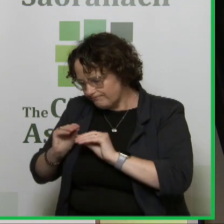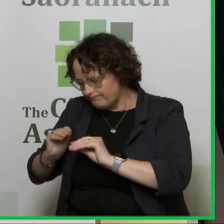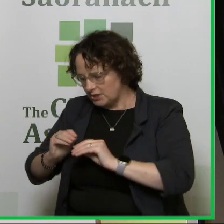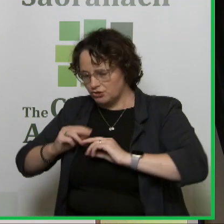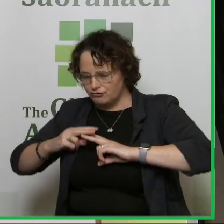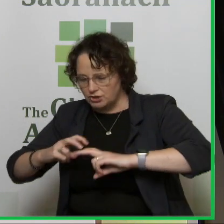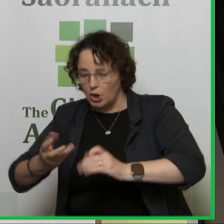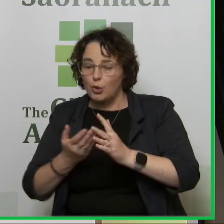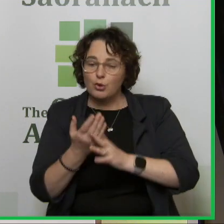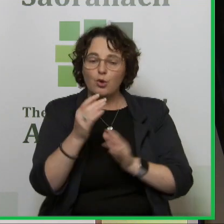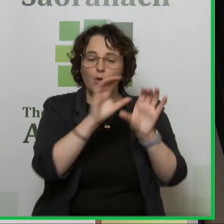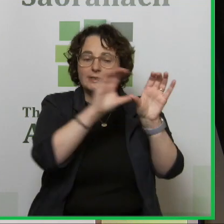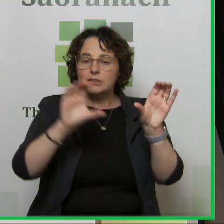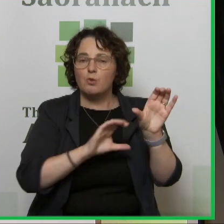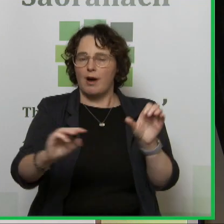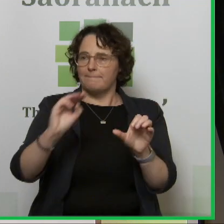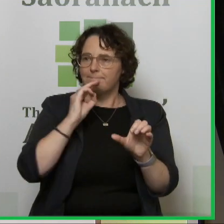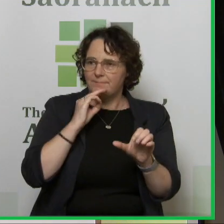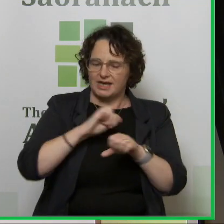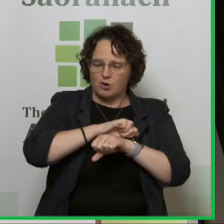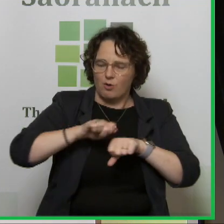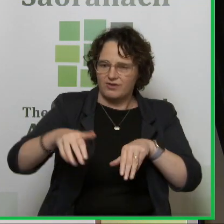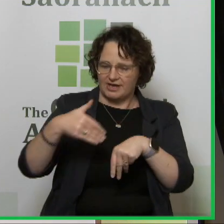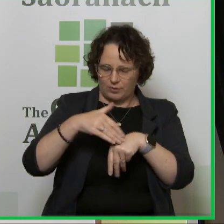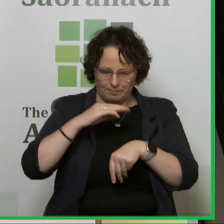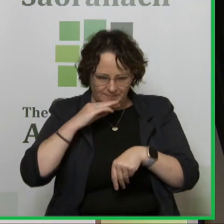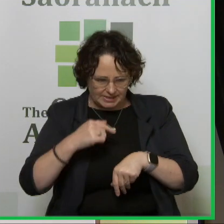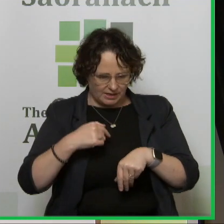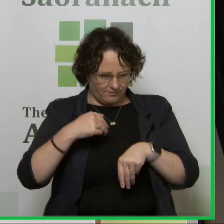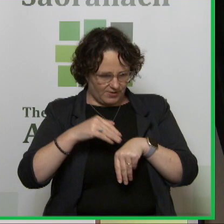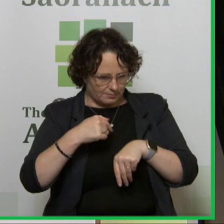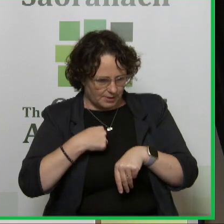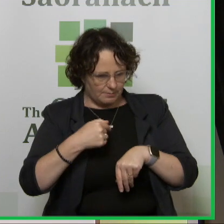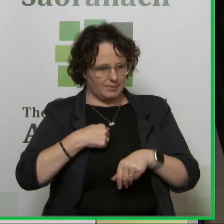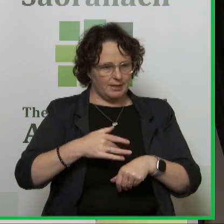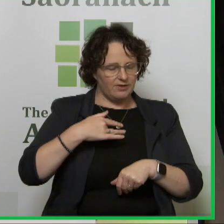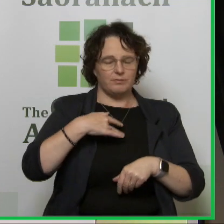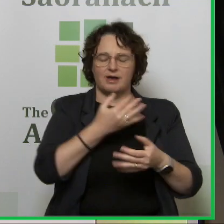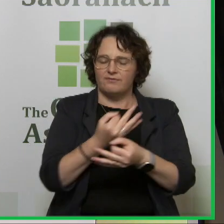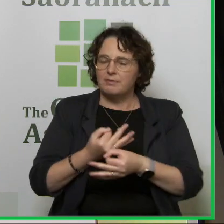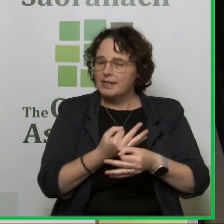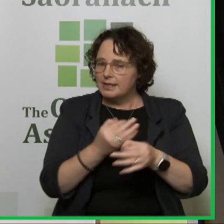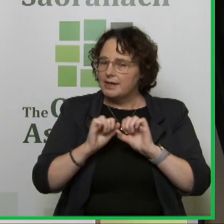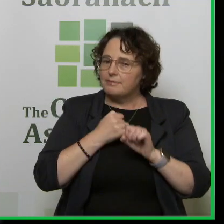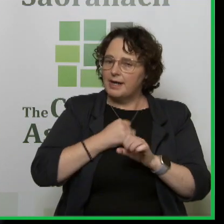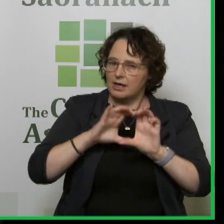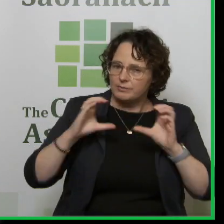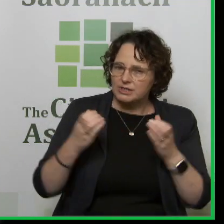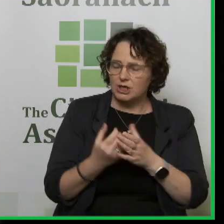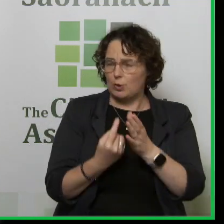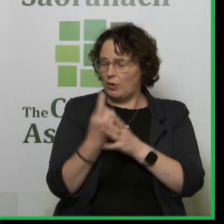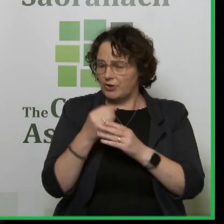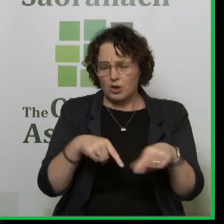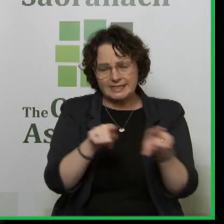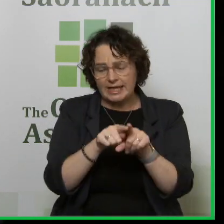Zoom, what COVID meant to them in their lives and their families and communities. And it's really interesting. The one thing that they all came up with